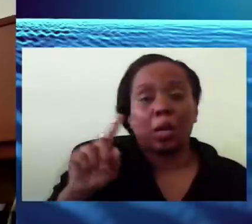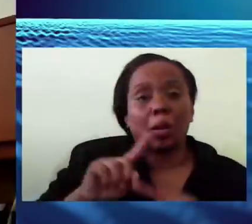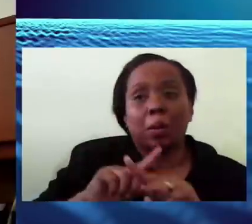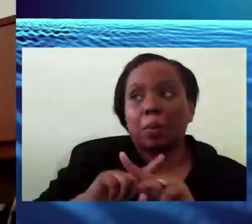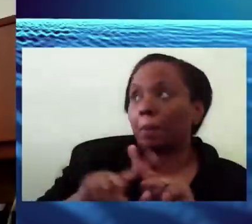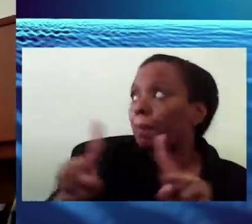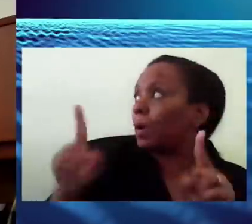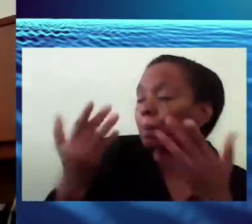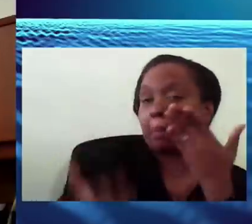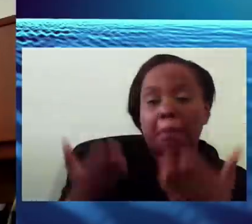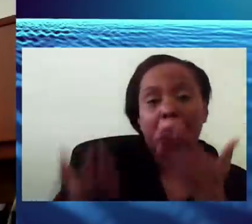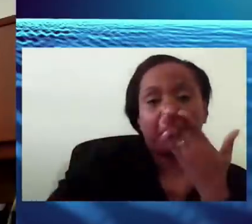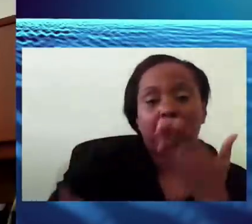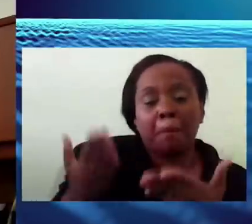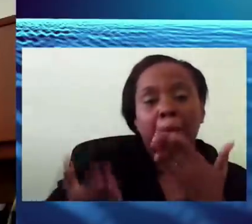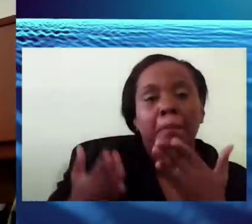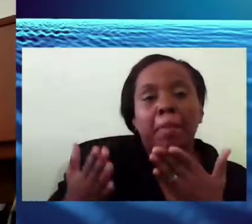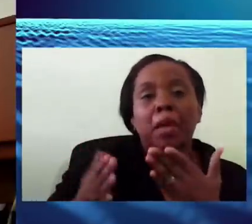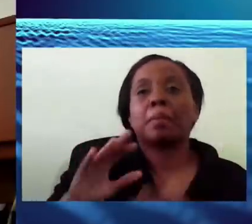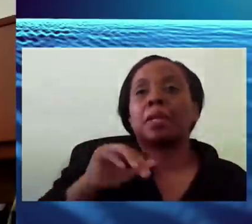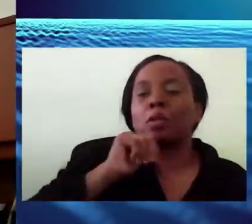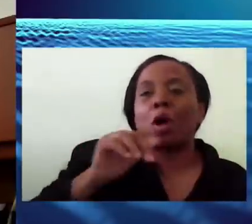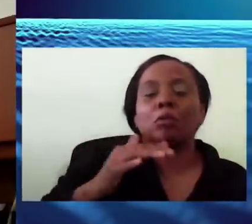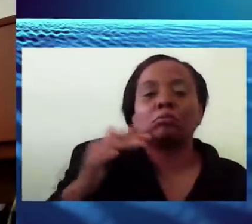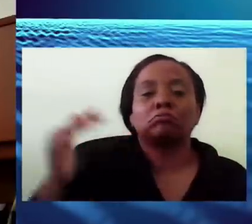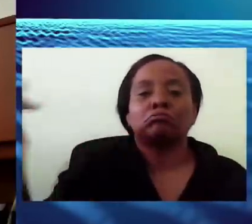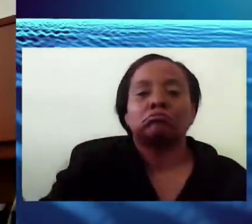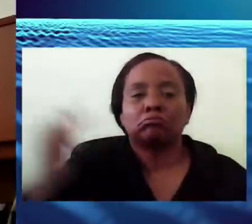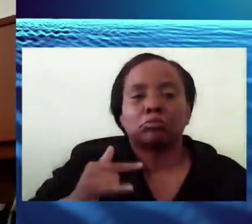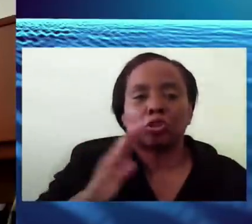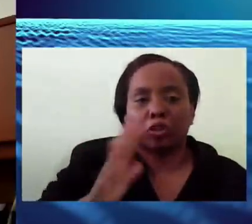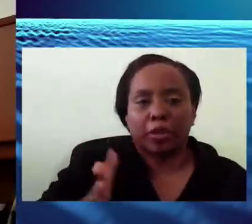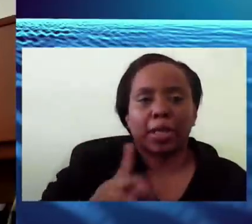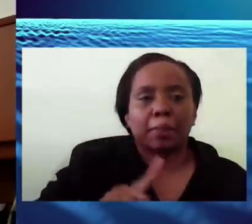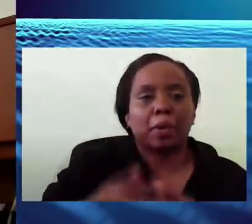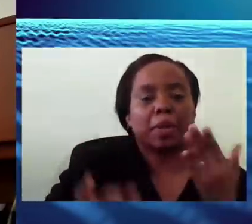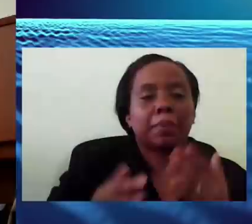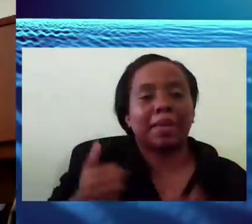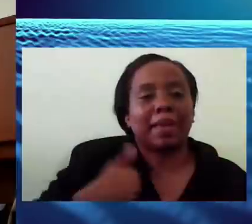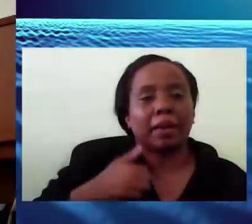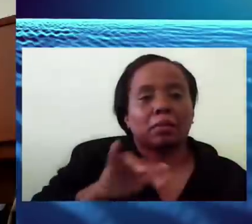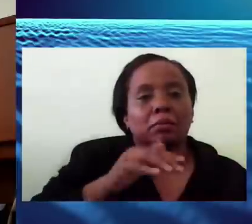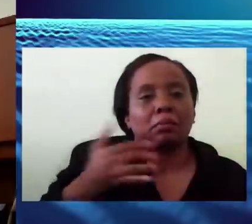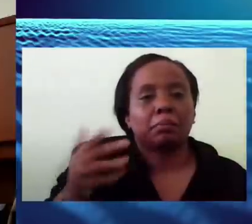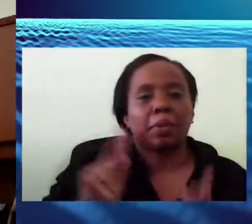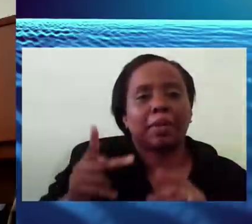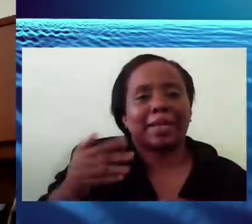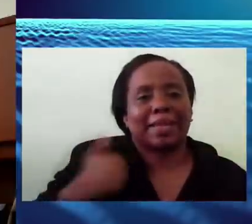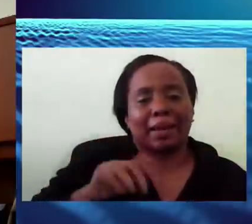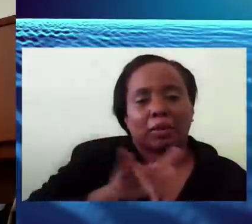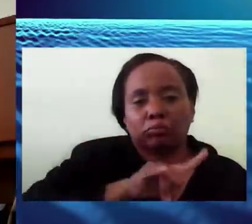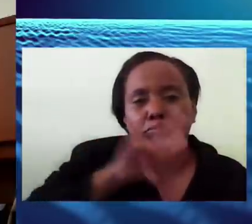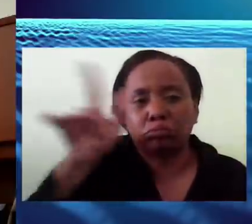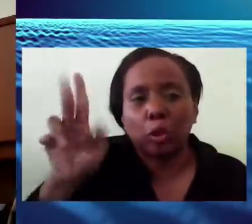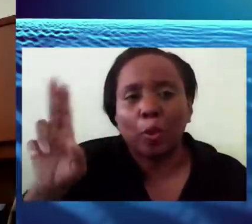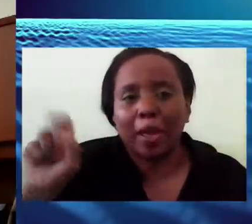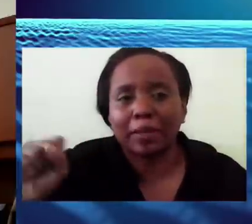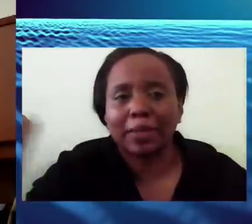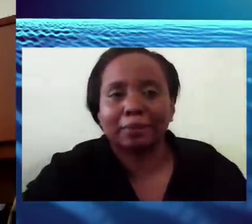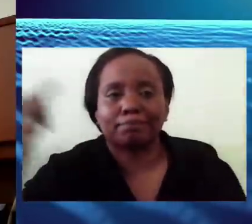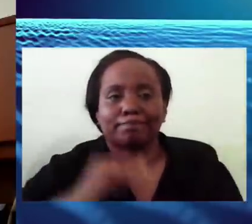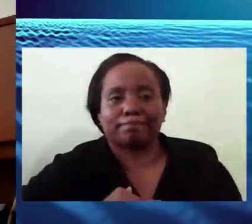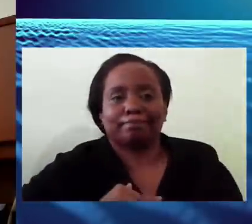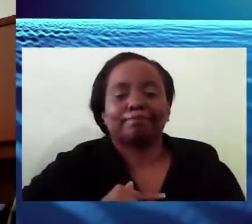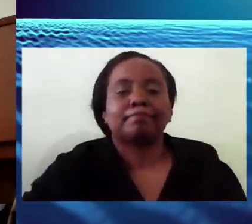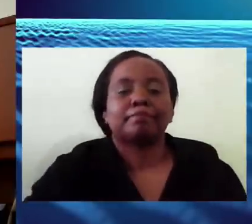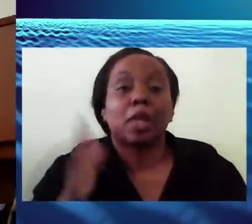So the Canadian market has its own challenges. If you're talking then about the UK market, the expectation is that they will be making an announcement